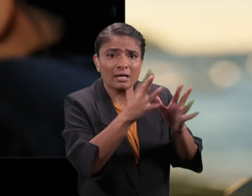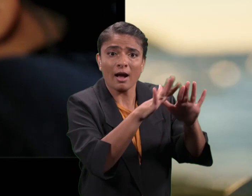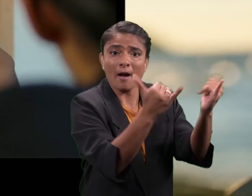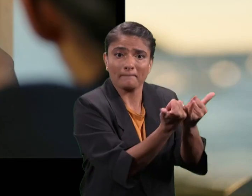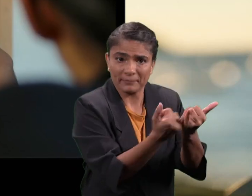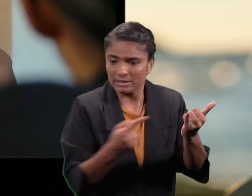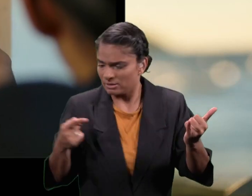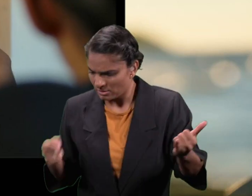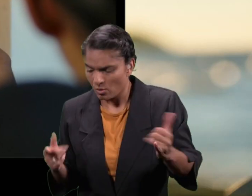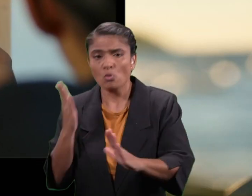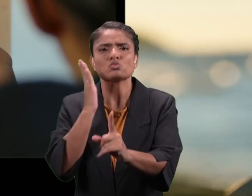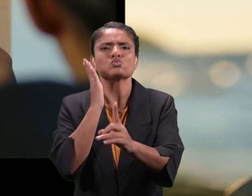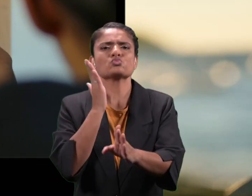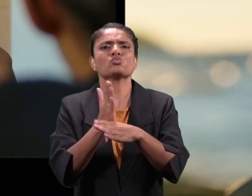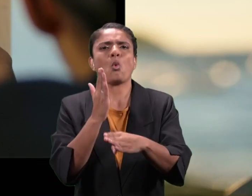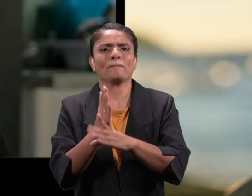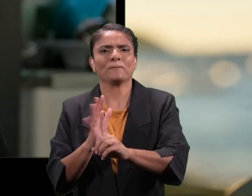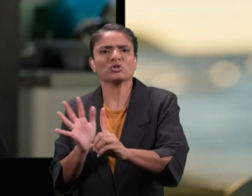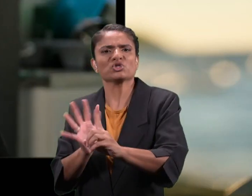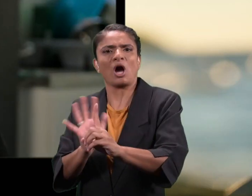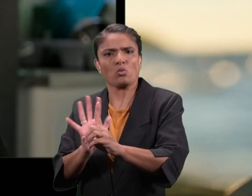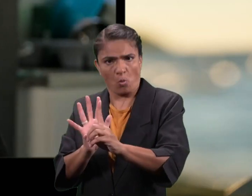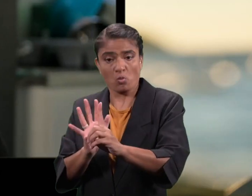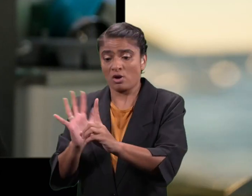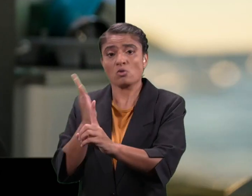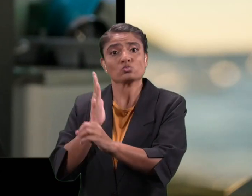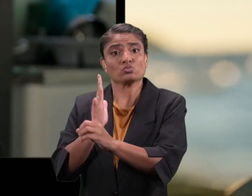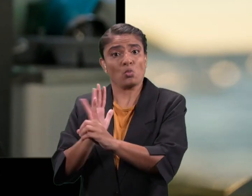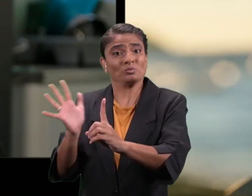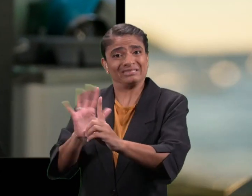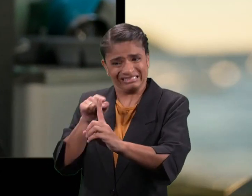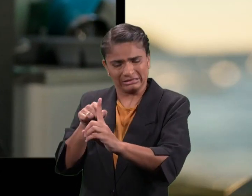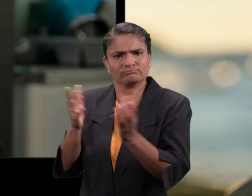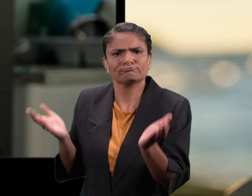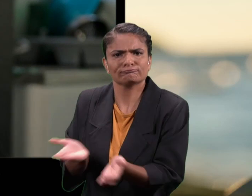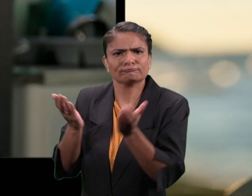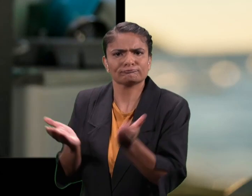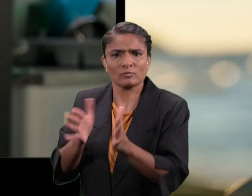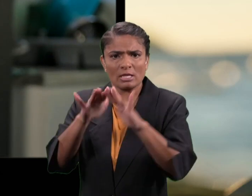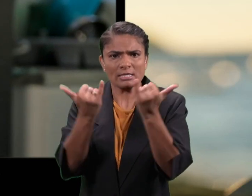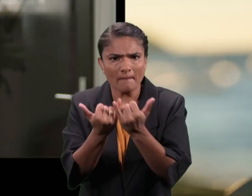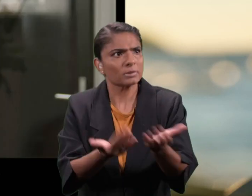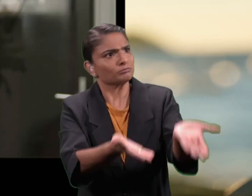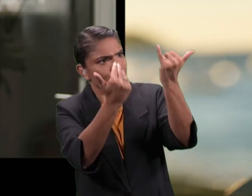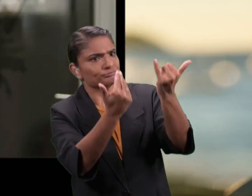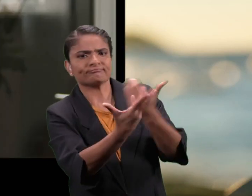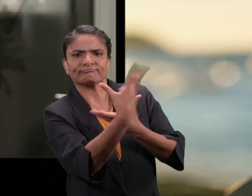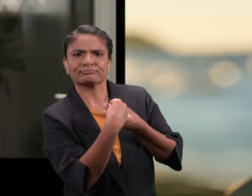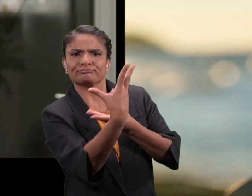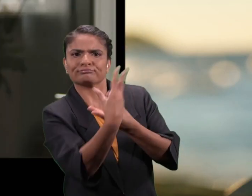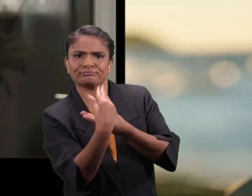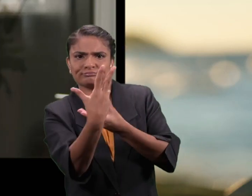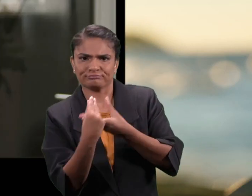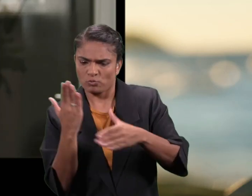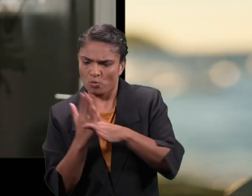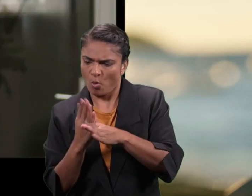to find different companies that we do job shadowing with. These companies, they come on board, we brief their staff, they get to